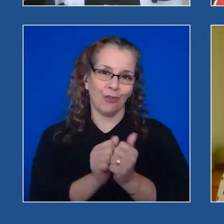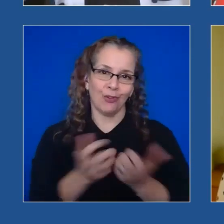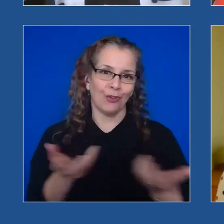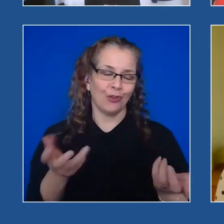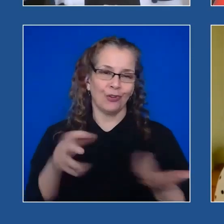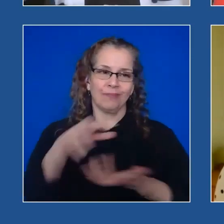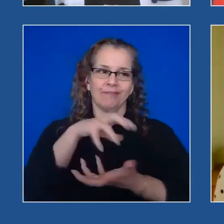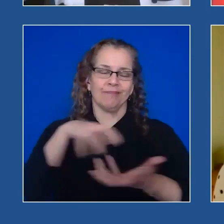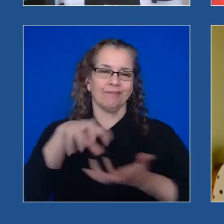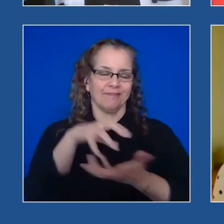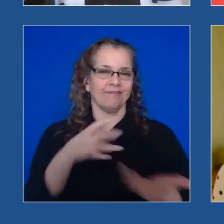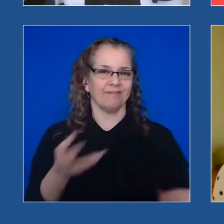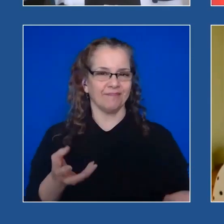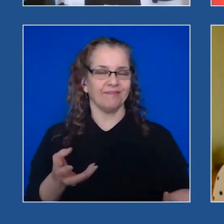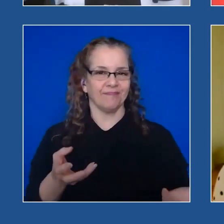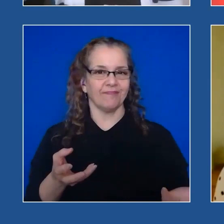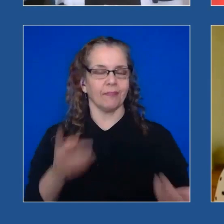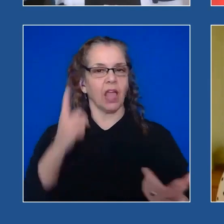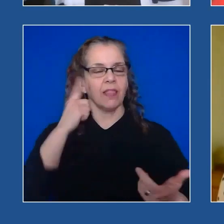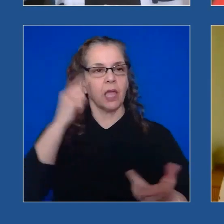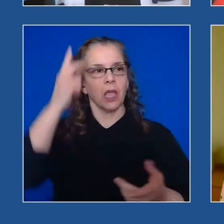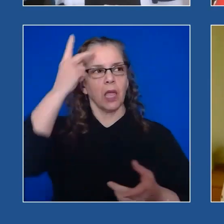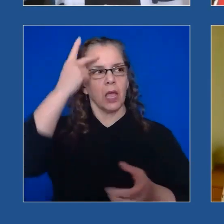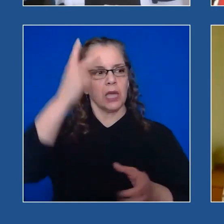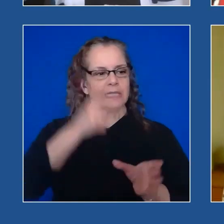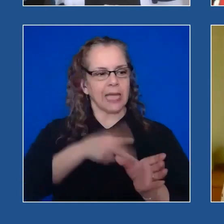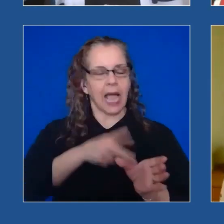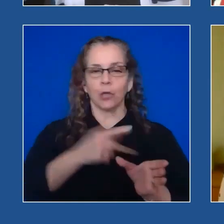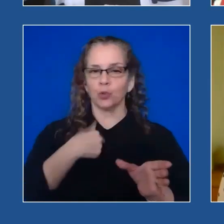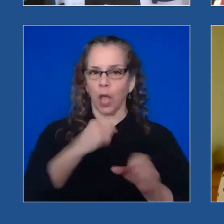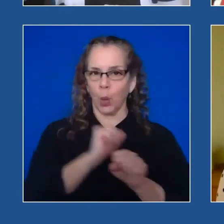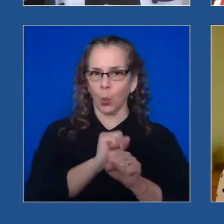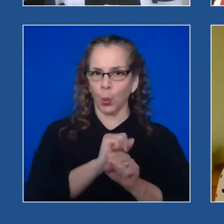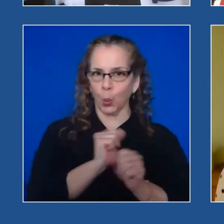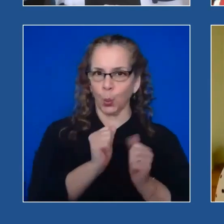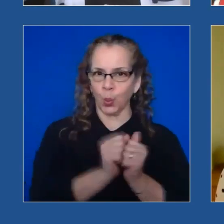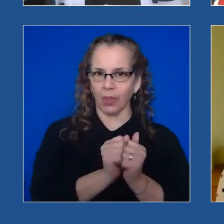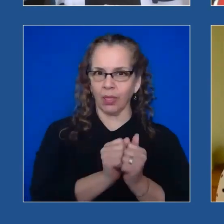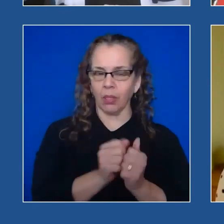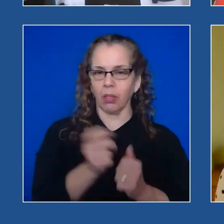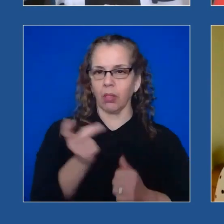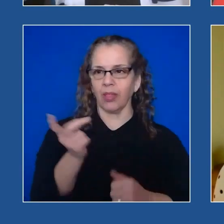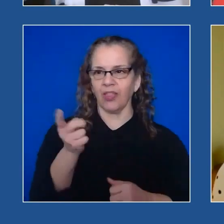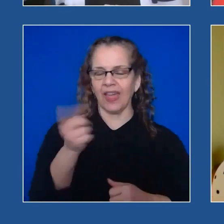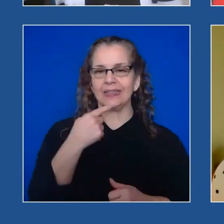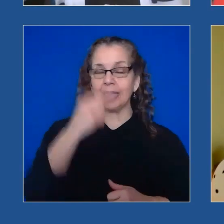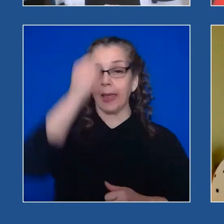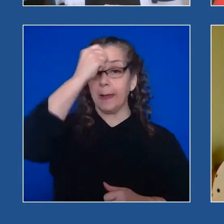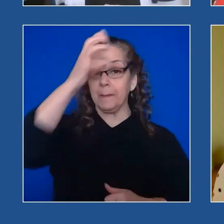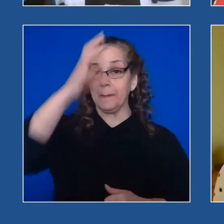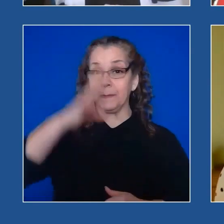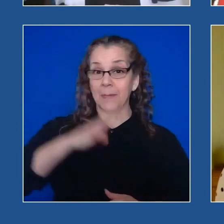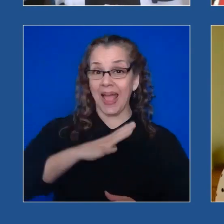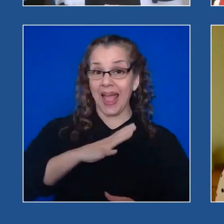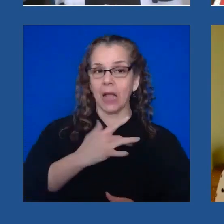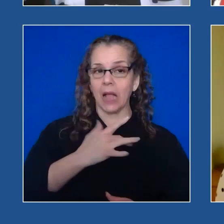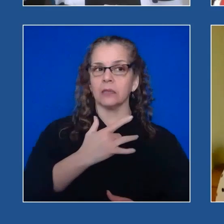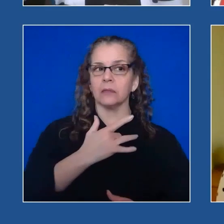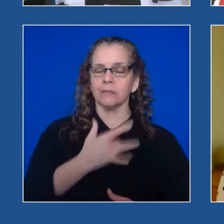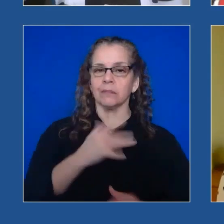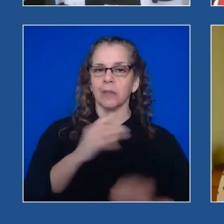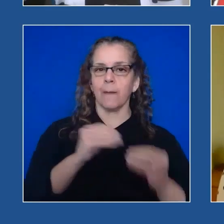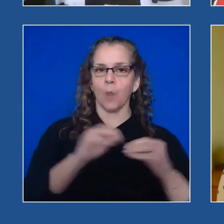think that the psychiatrist colleagues with whom I work would say that in men, it's probably more challenging to